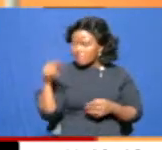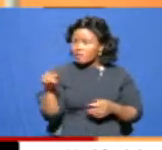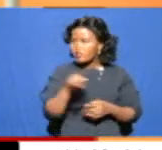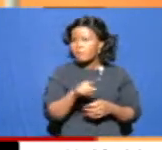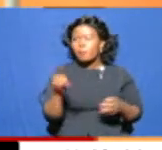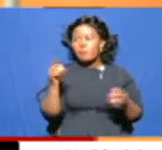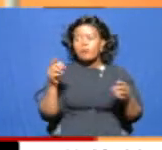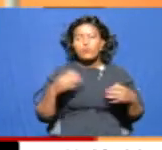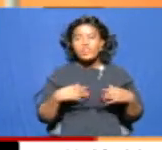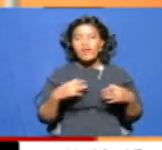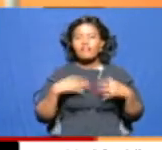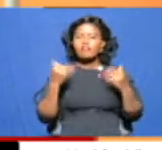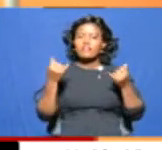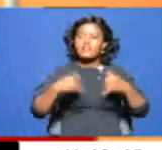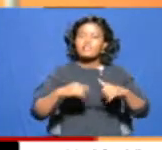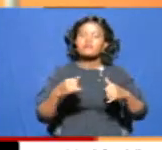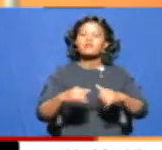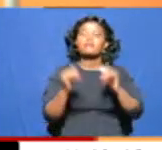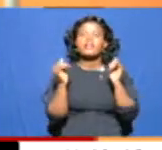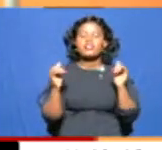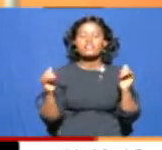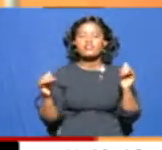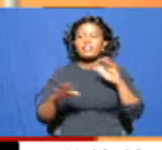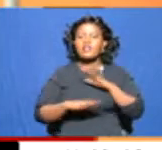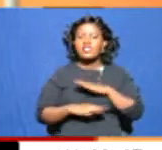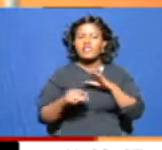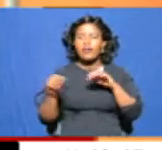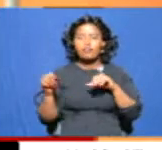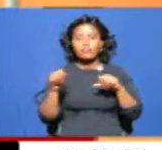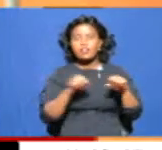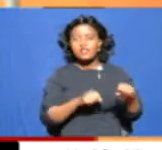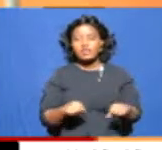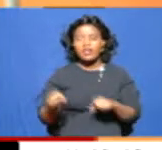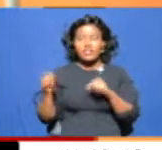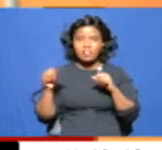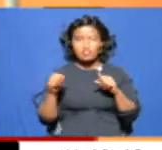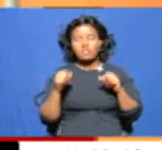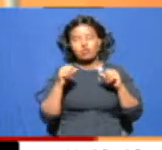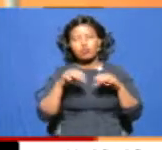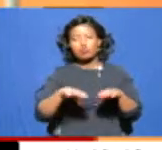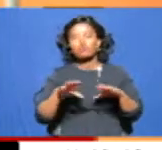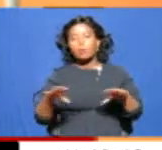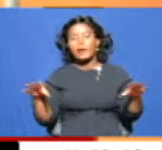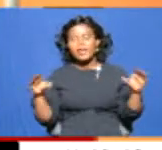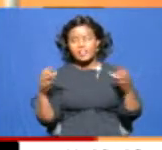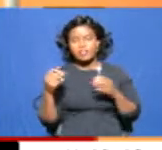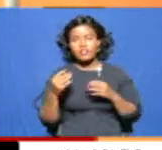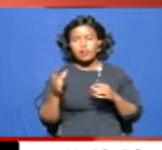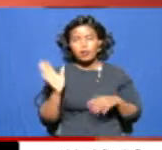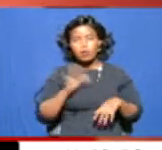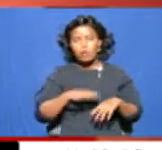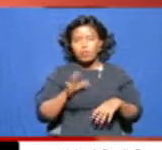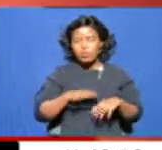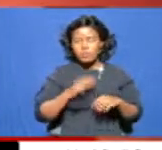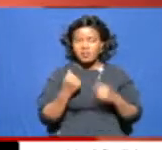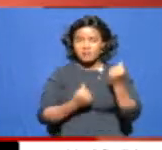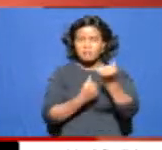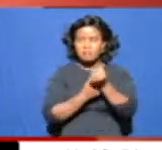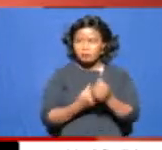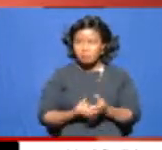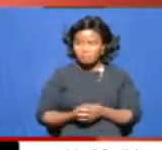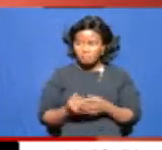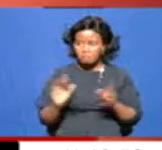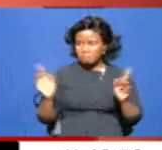we've been implementing enough strategies to actually market the women's game? Not yet. I think we've done